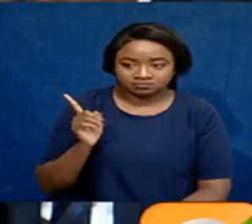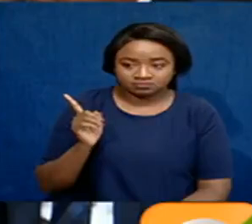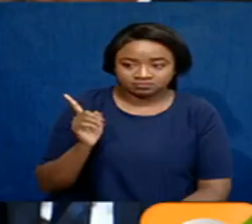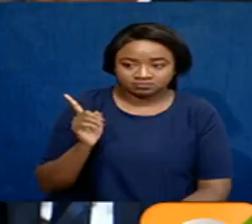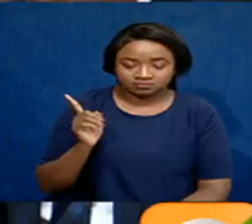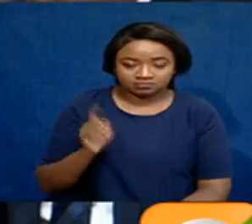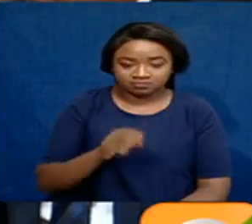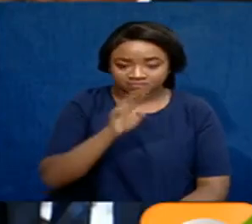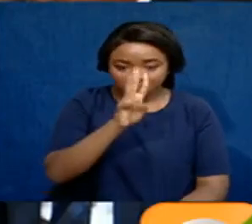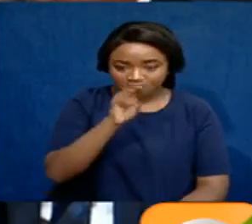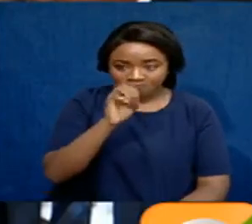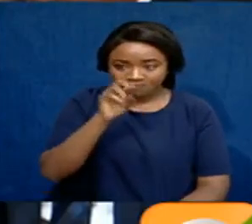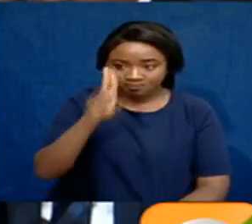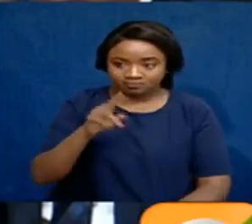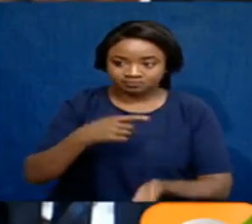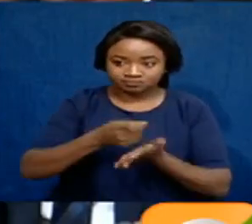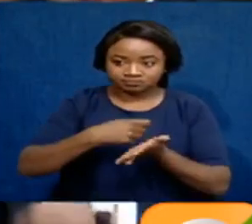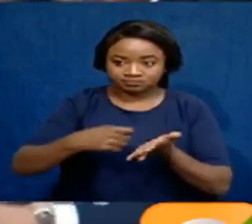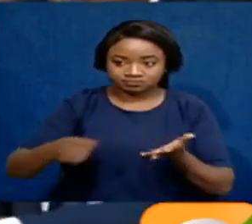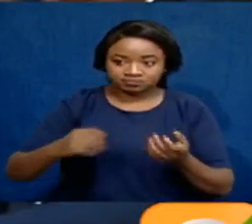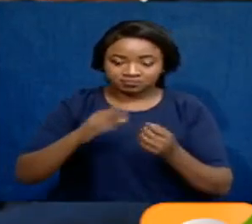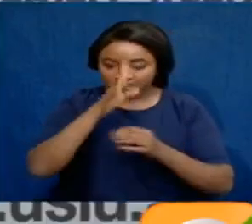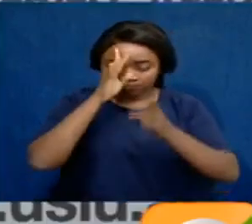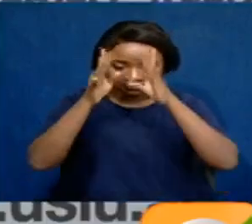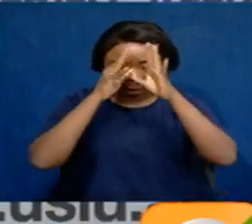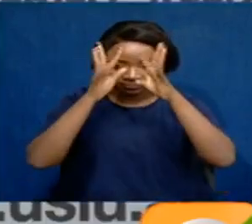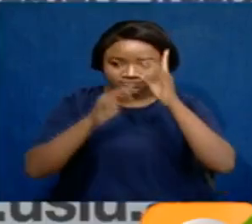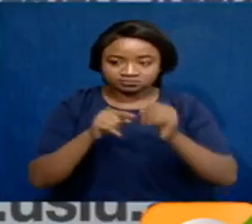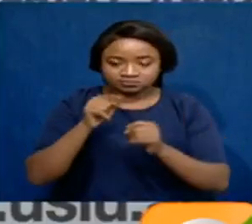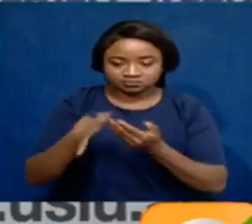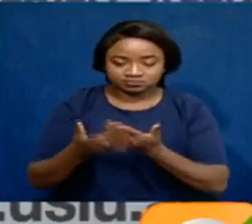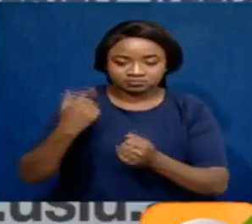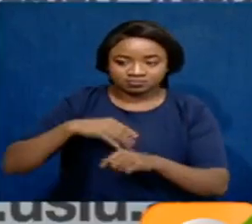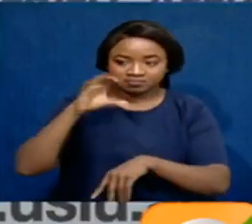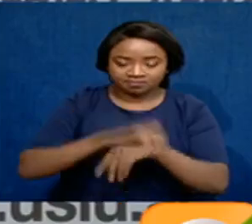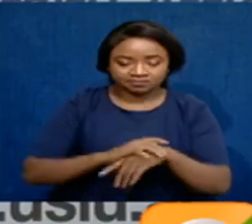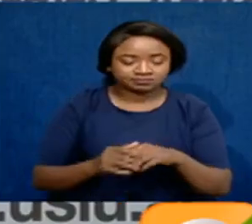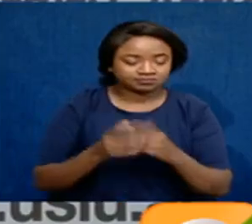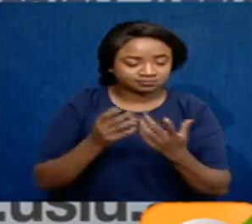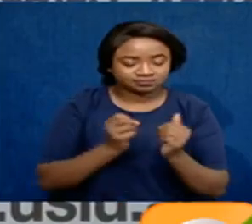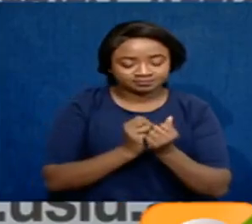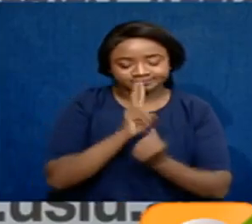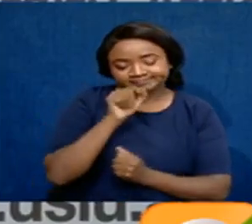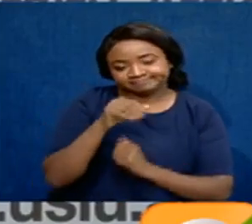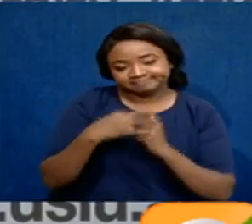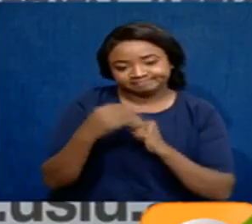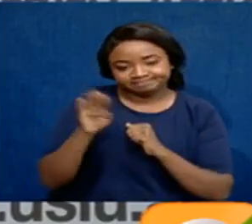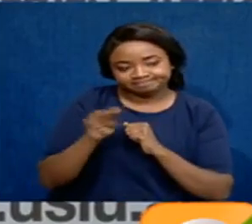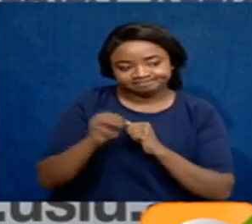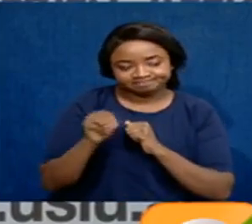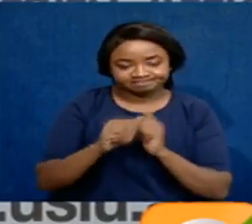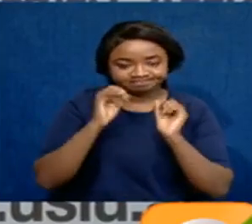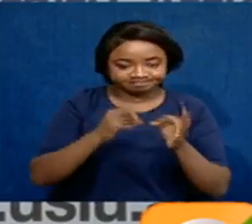Frank, I need your help here. In the MOU, signed students with solution-oriented innovations could earn as much as 12.8 million shillings upon the validation